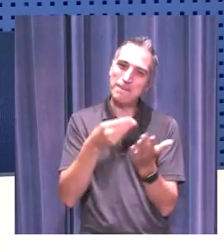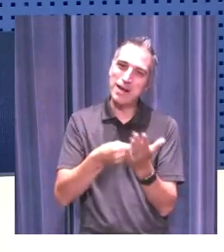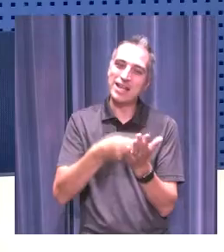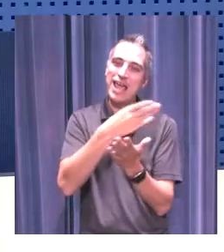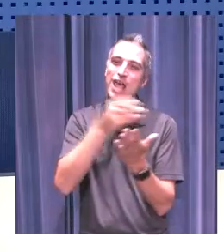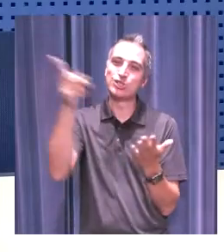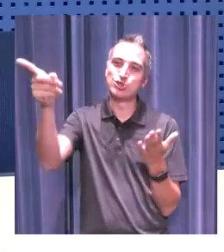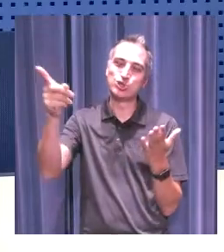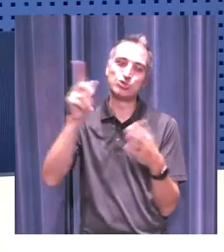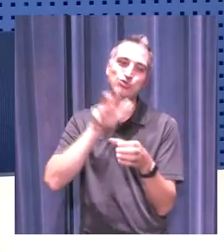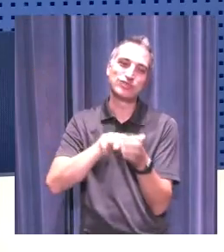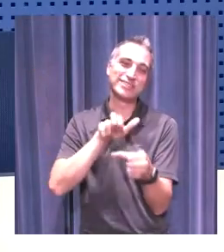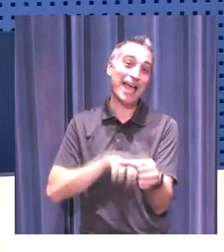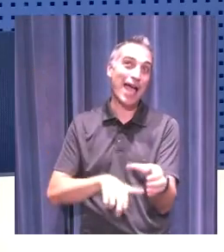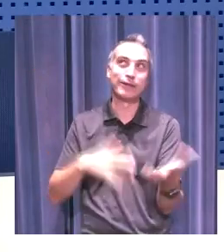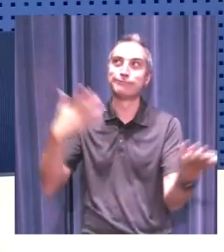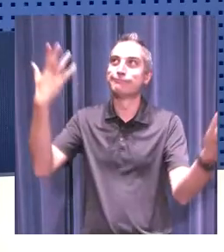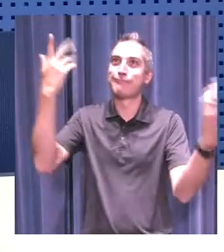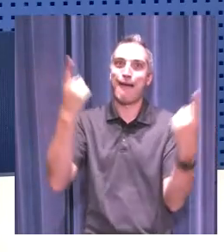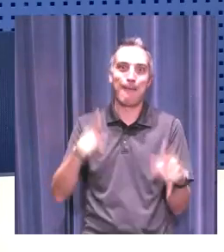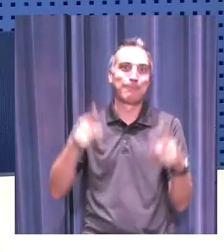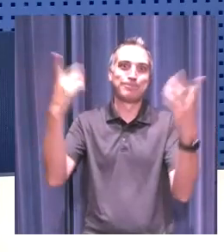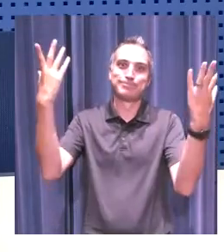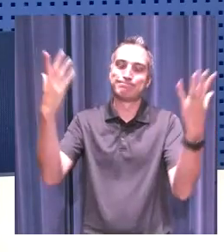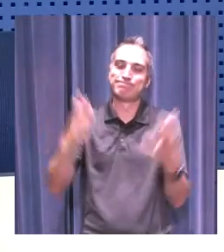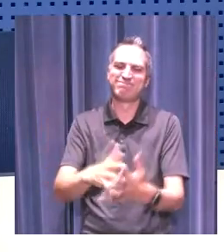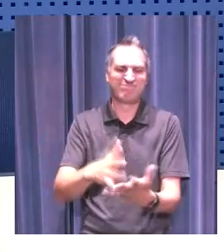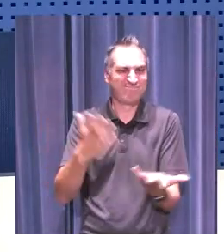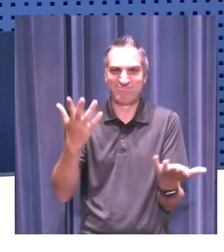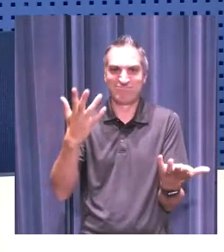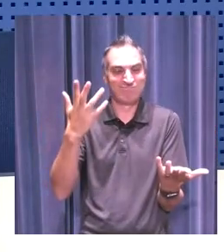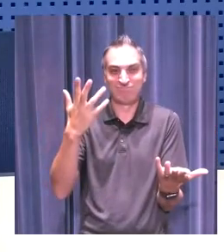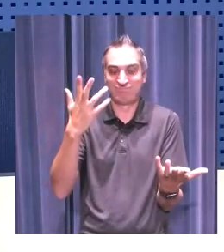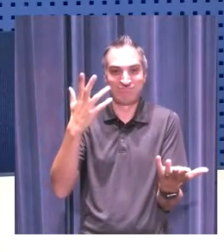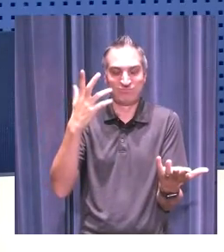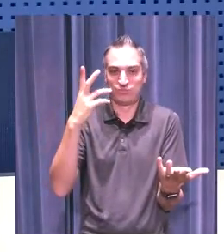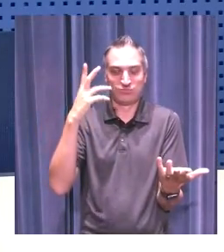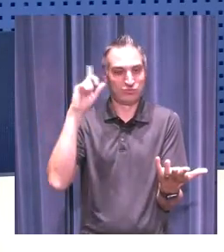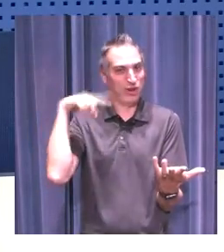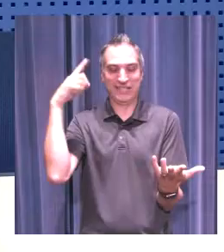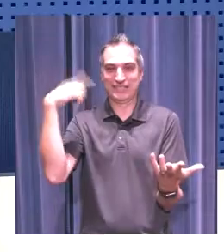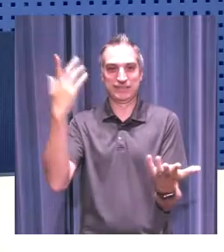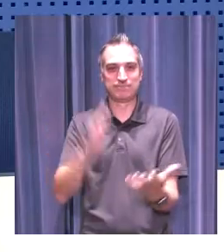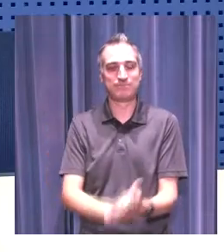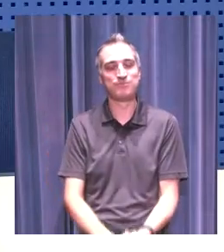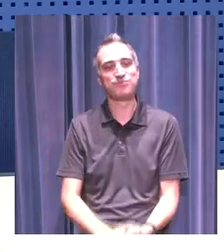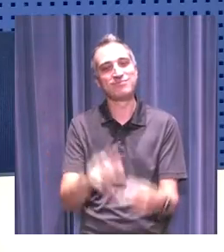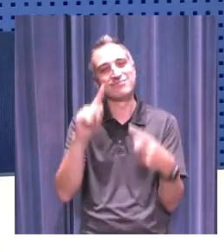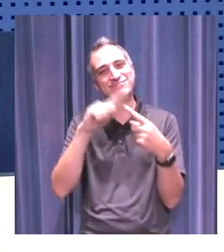resigned out of nowhere. That was crazy. Wendy,